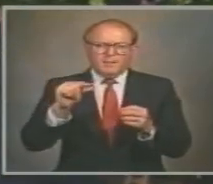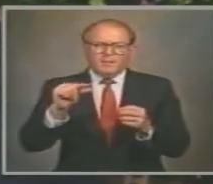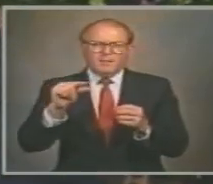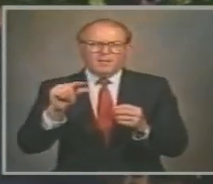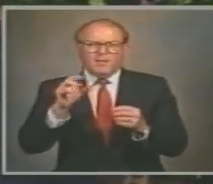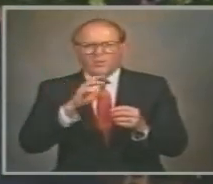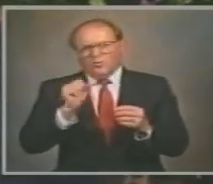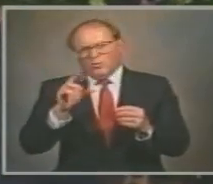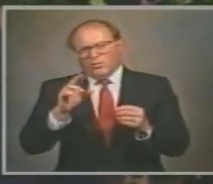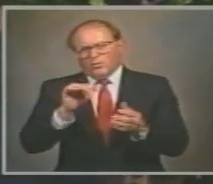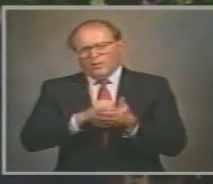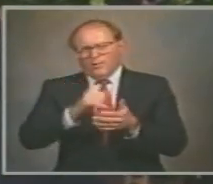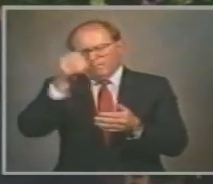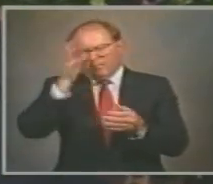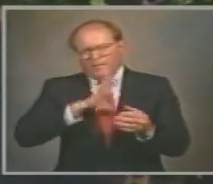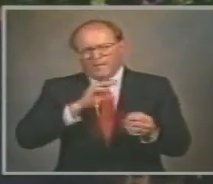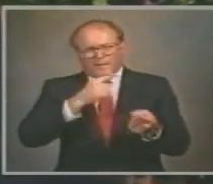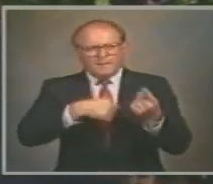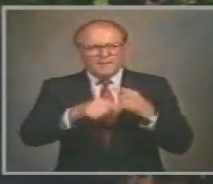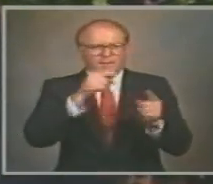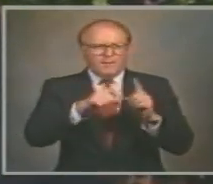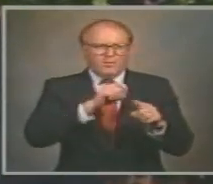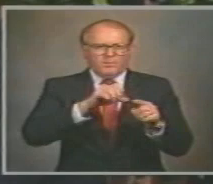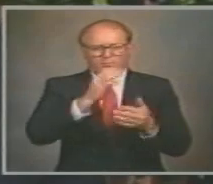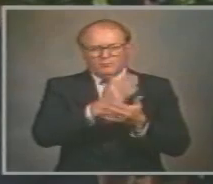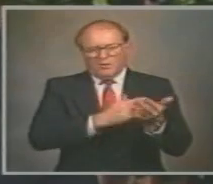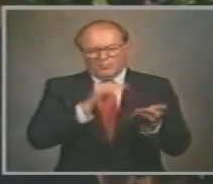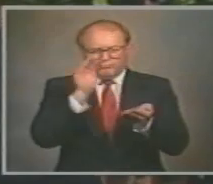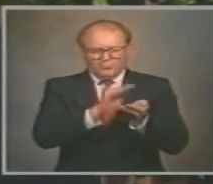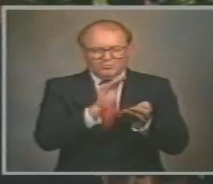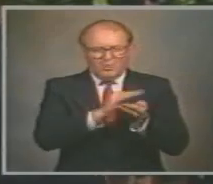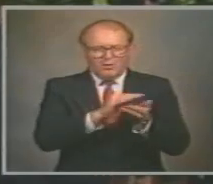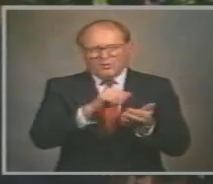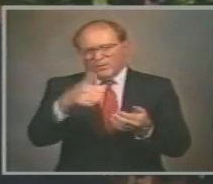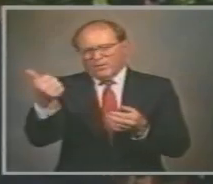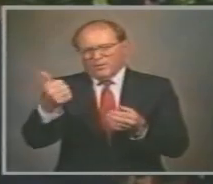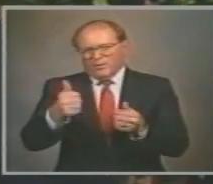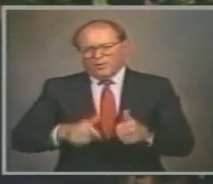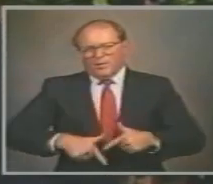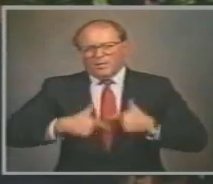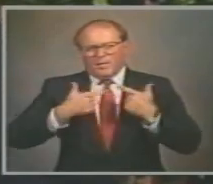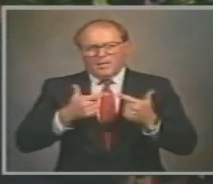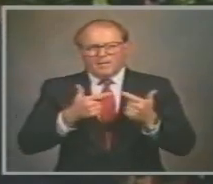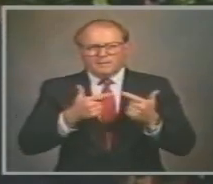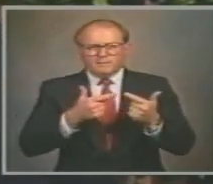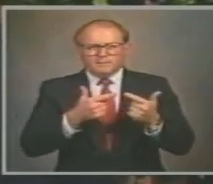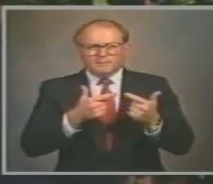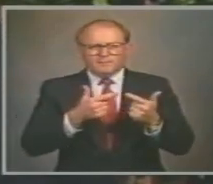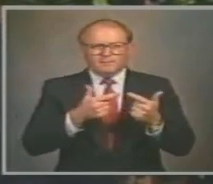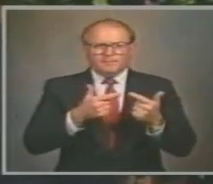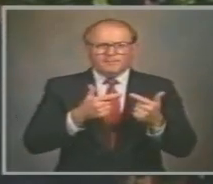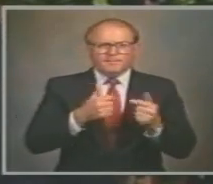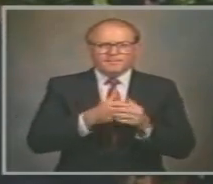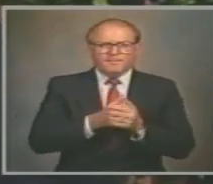life, must be rejected by Christians who honor the biblical revelations in such matter.